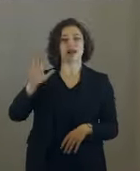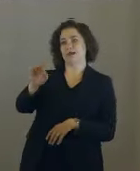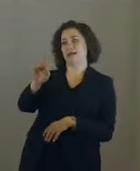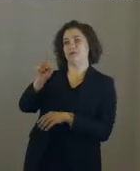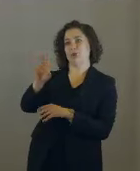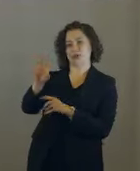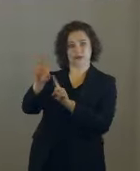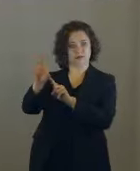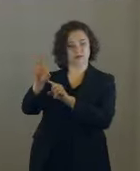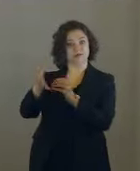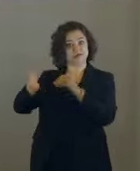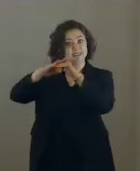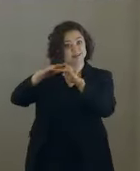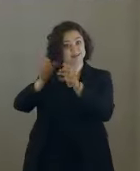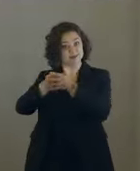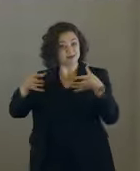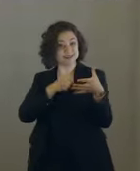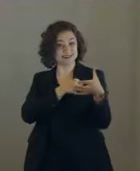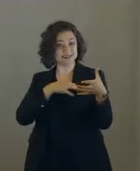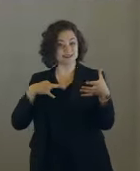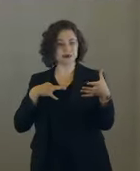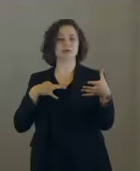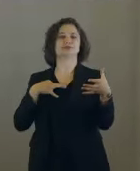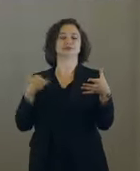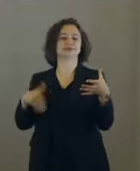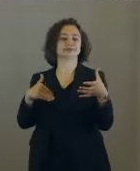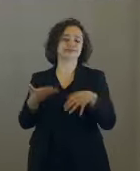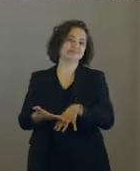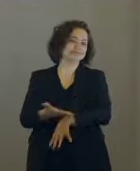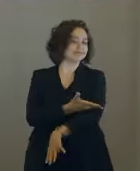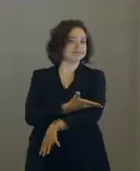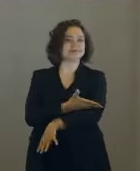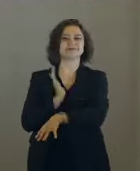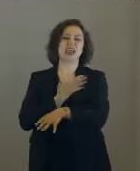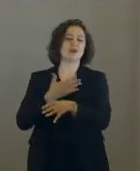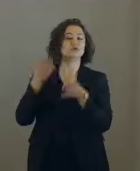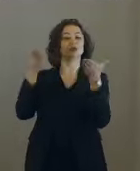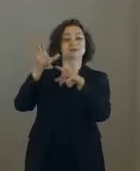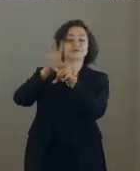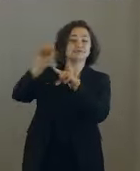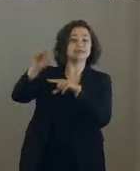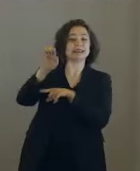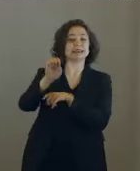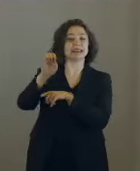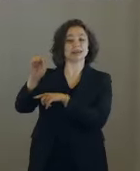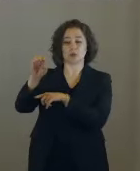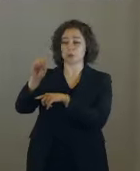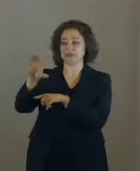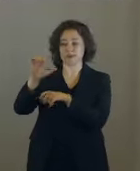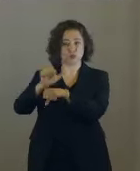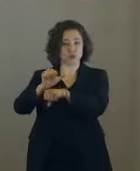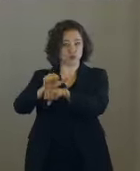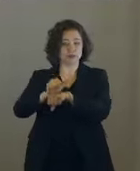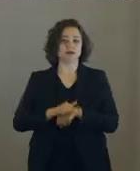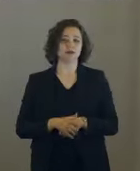division. We've provided outstanding service in terms of our EEOC work.